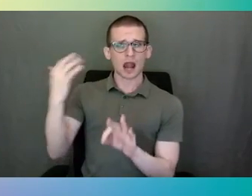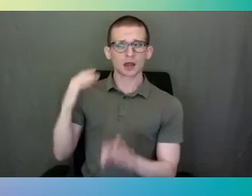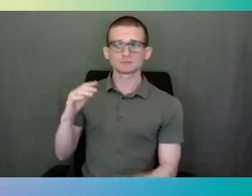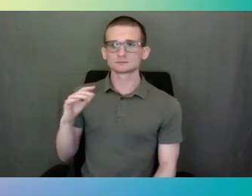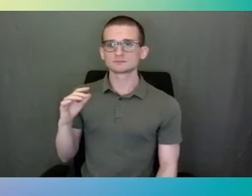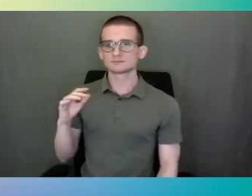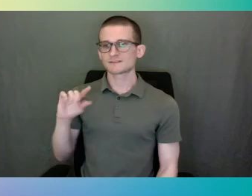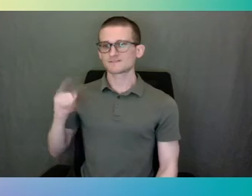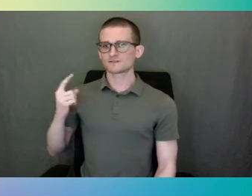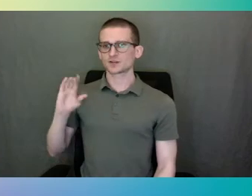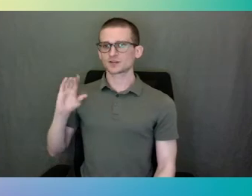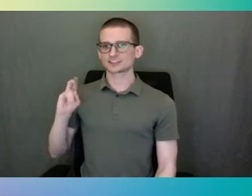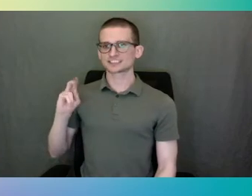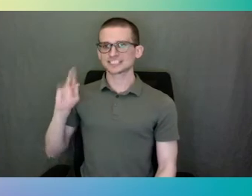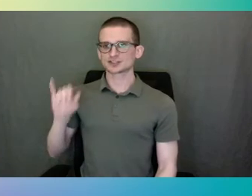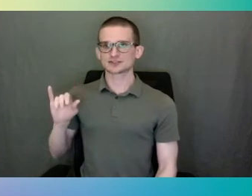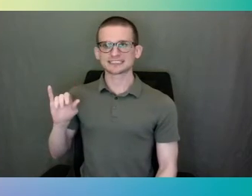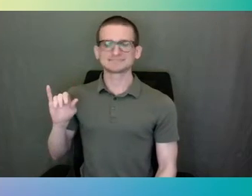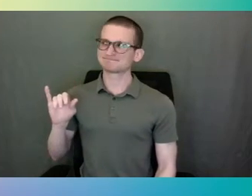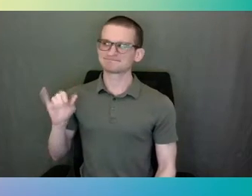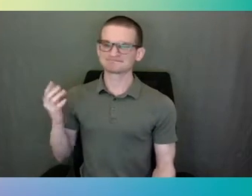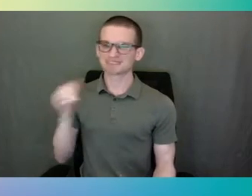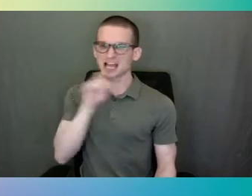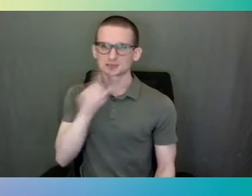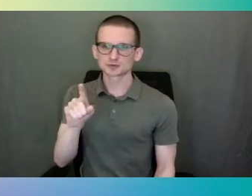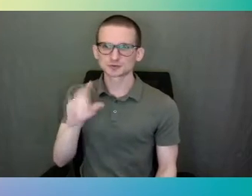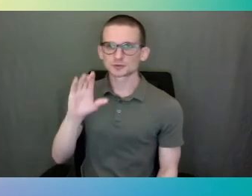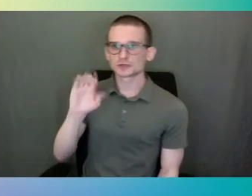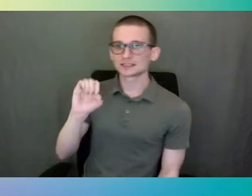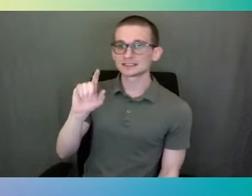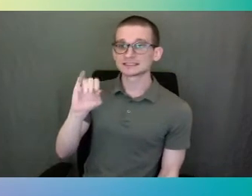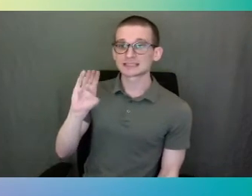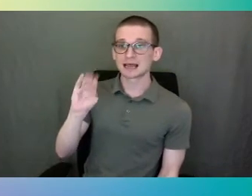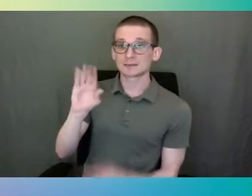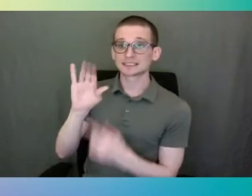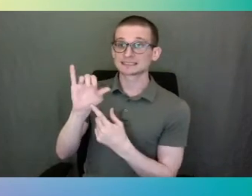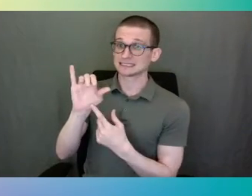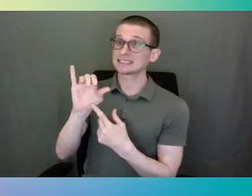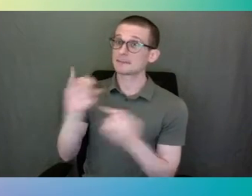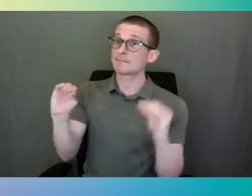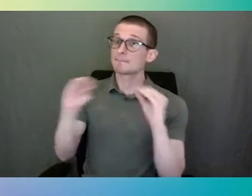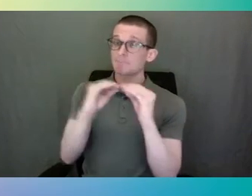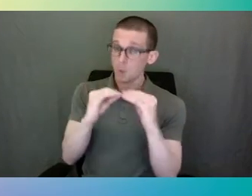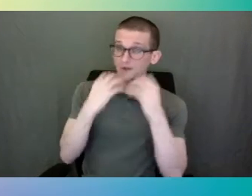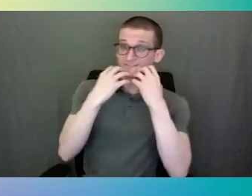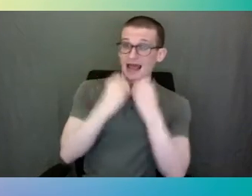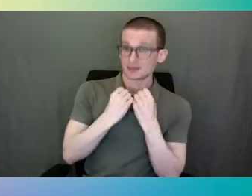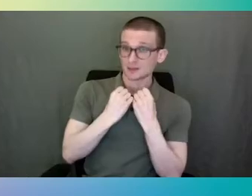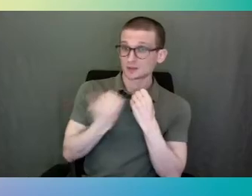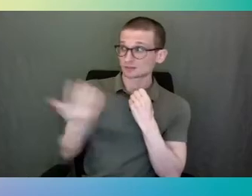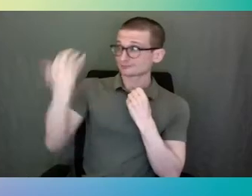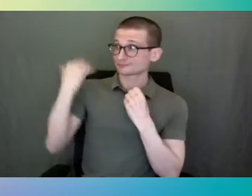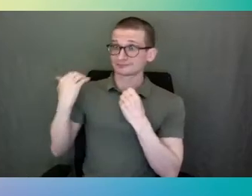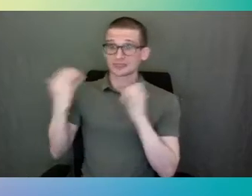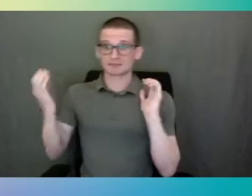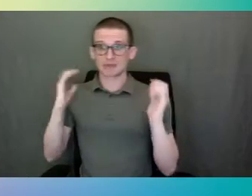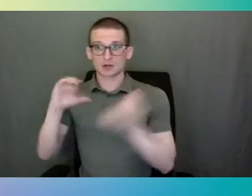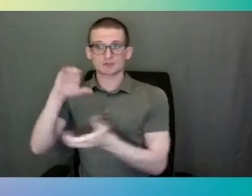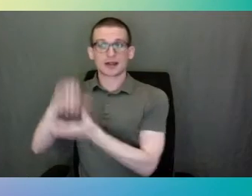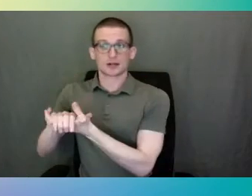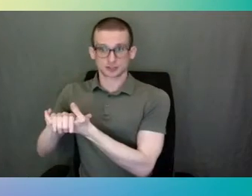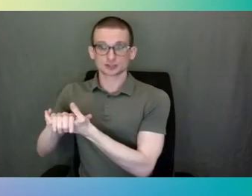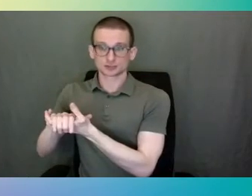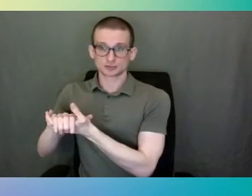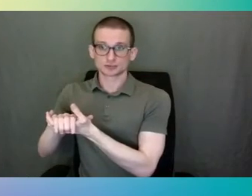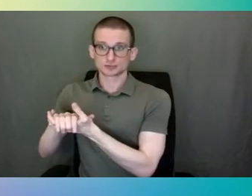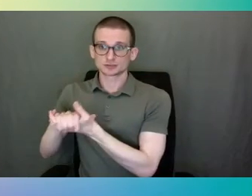true. Celibacy, or the life of the ascetics, was of higher value than those who were married from the first to about the